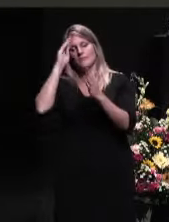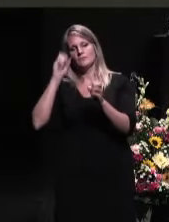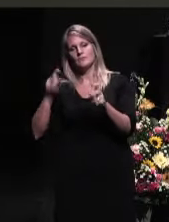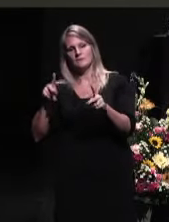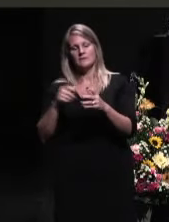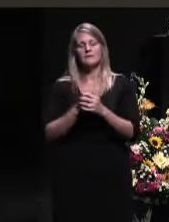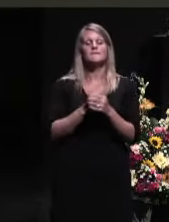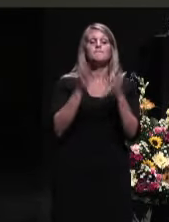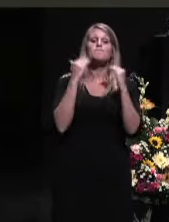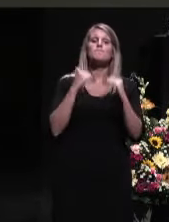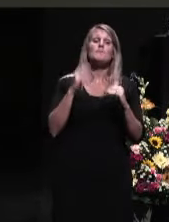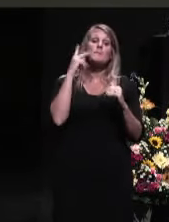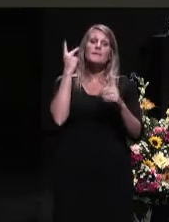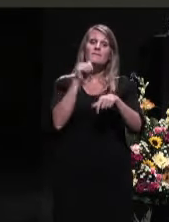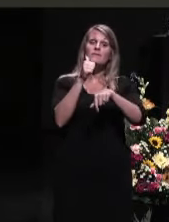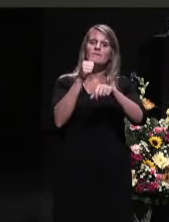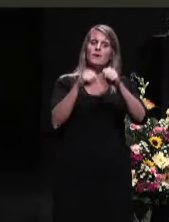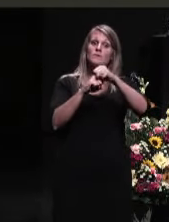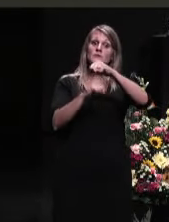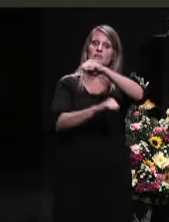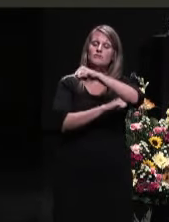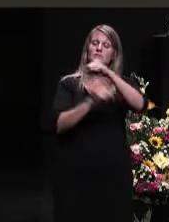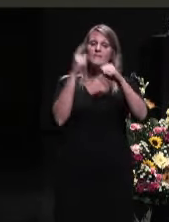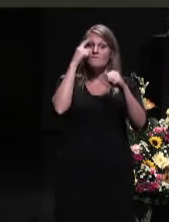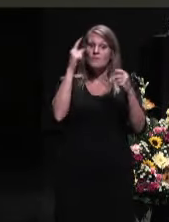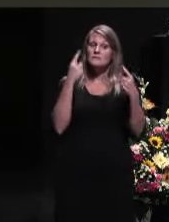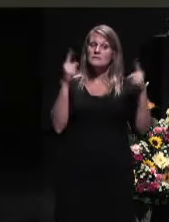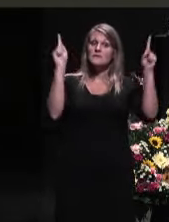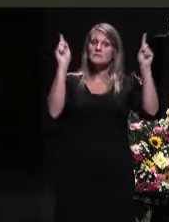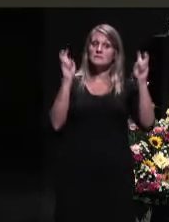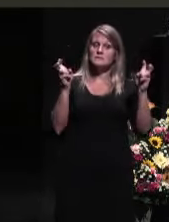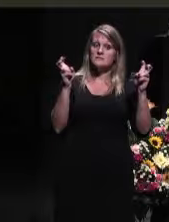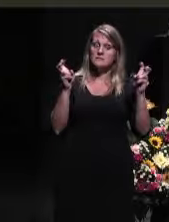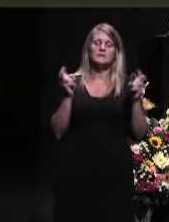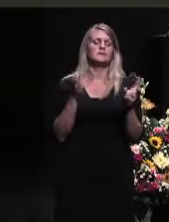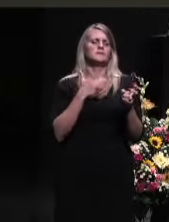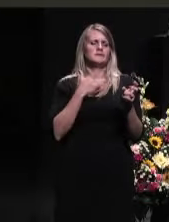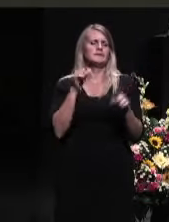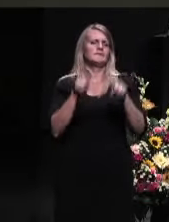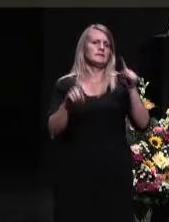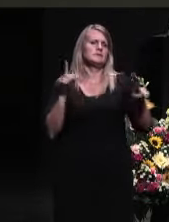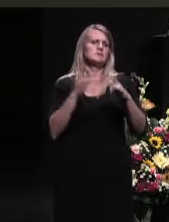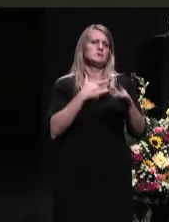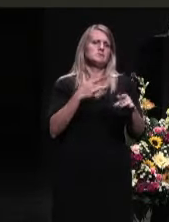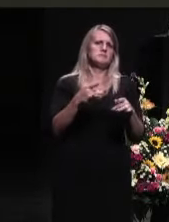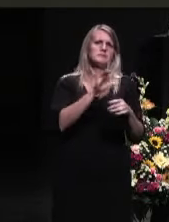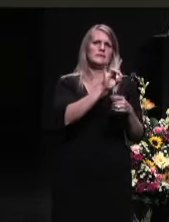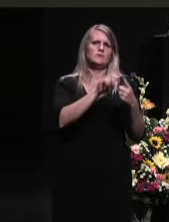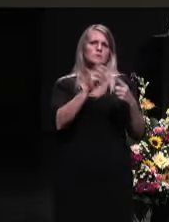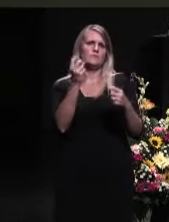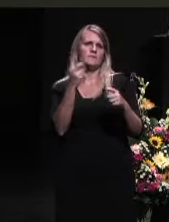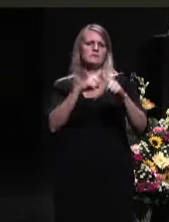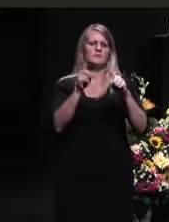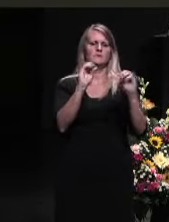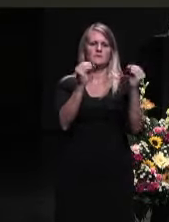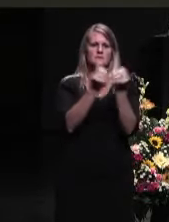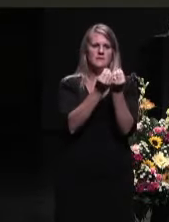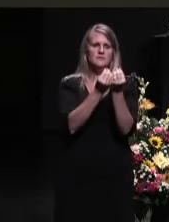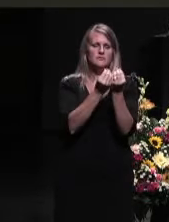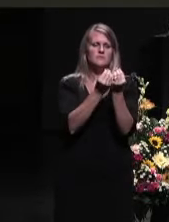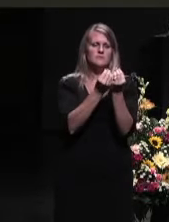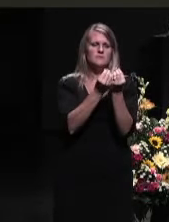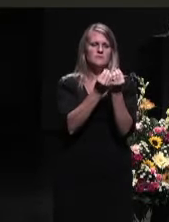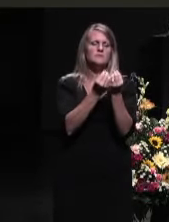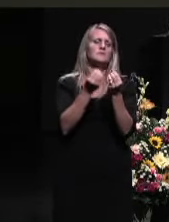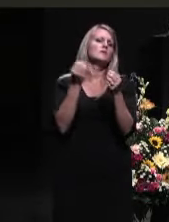Panther Foundations for Success is where we have today. It usually varies, but it's as many as 8 to 12 different organizations, such as the leading area